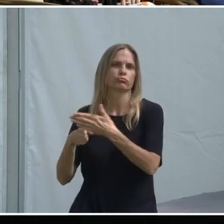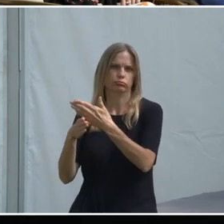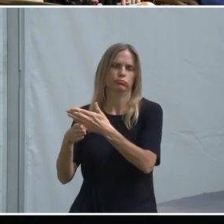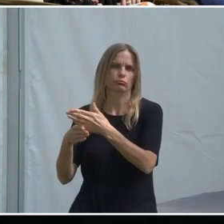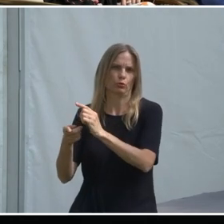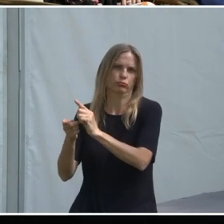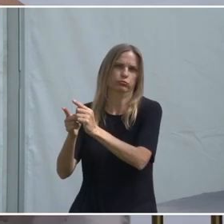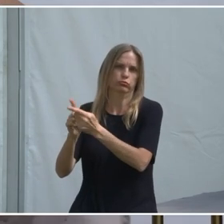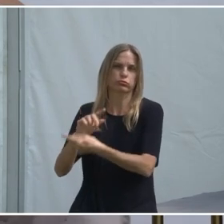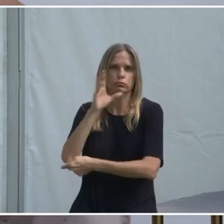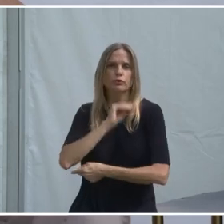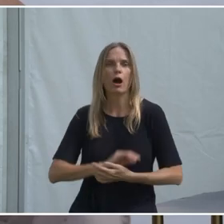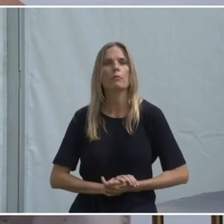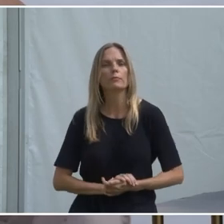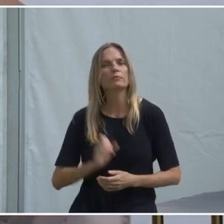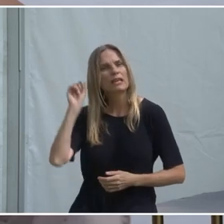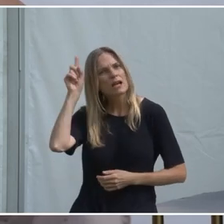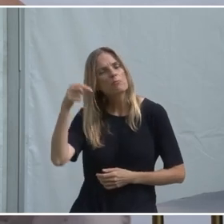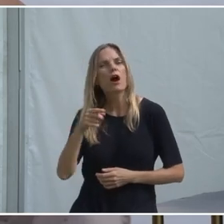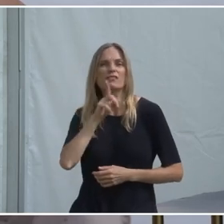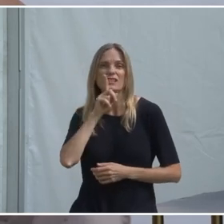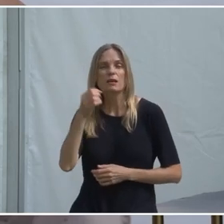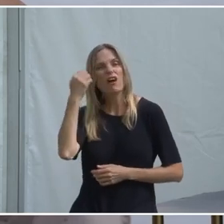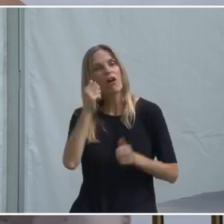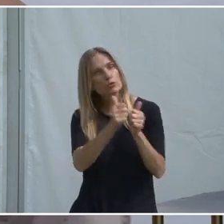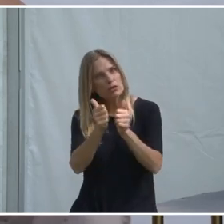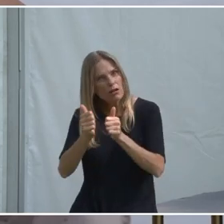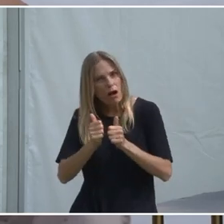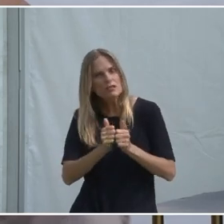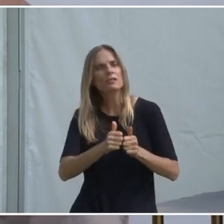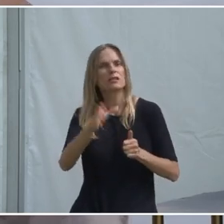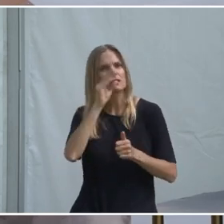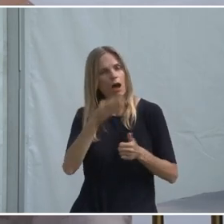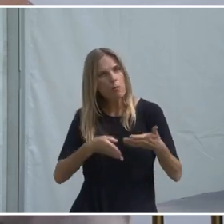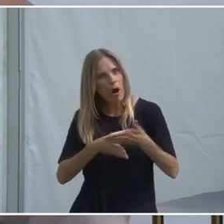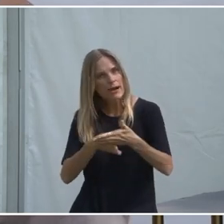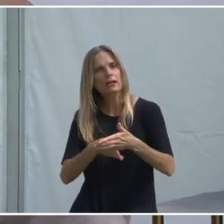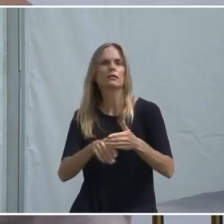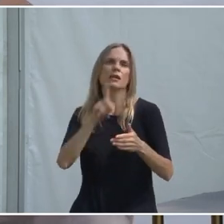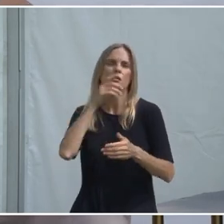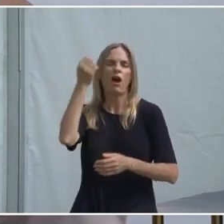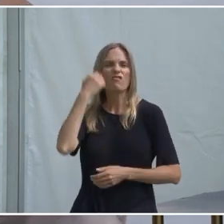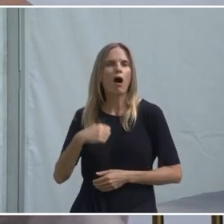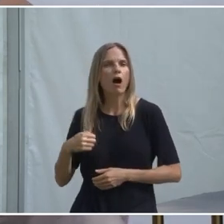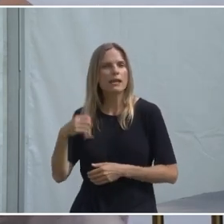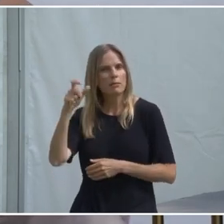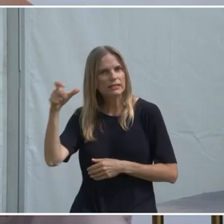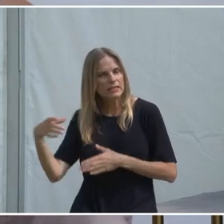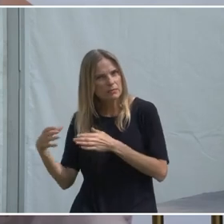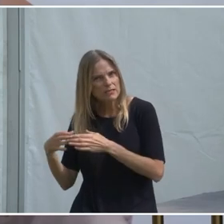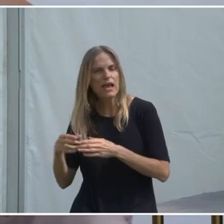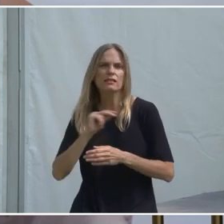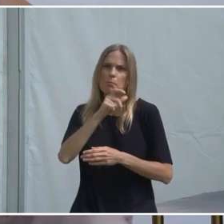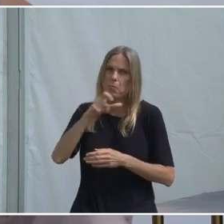I think of course the peers have to help each other, but I also think the older generation, the teachers, the municipalities has